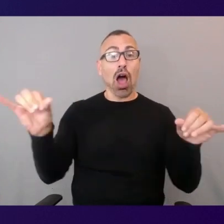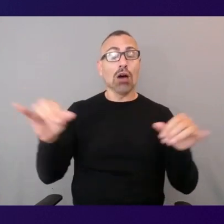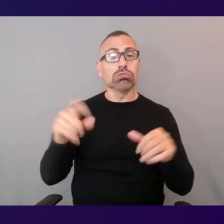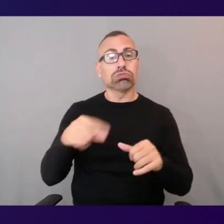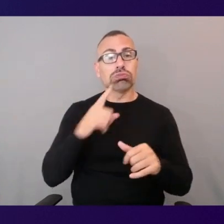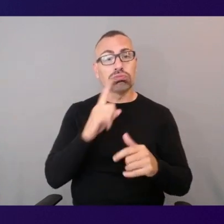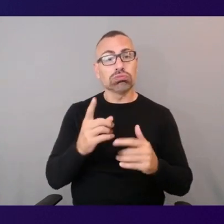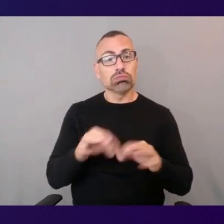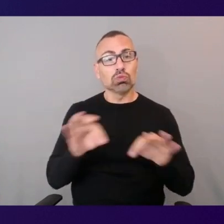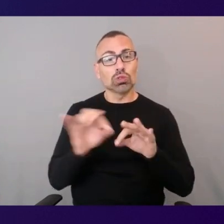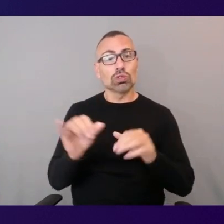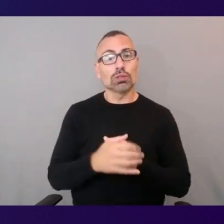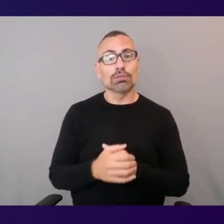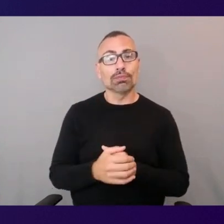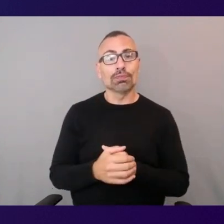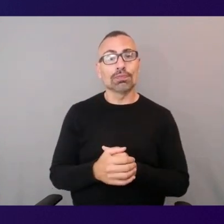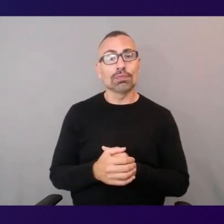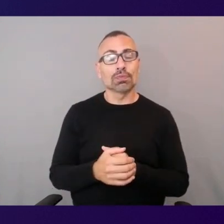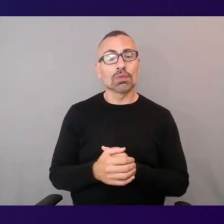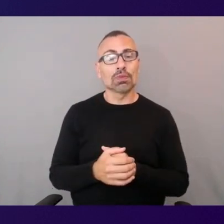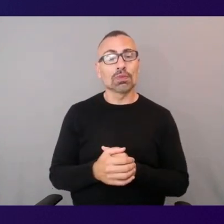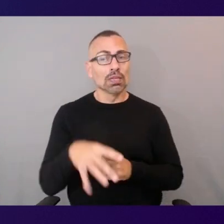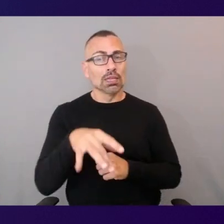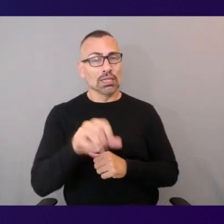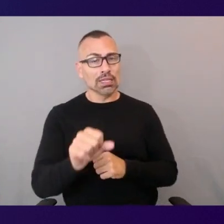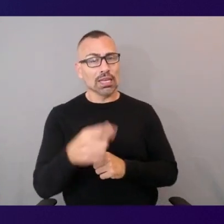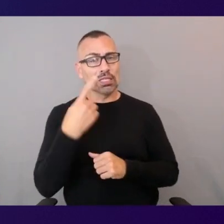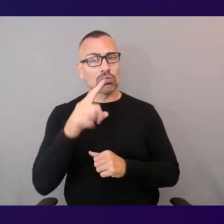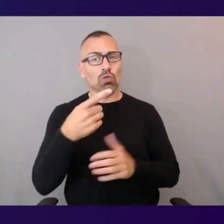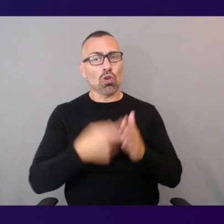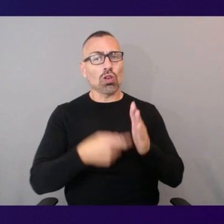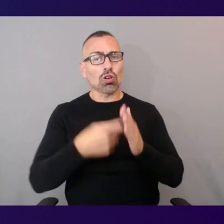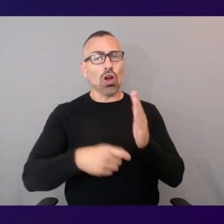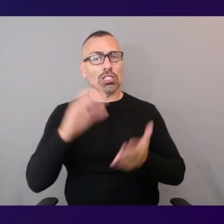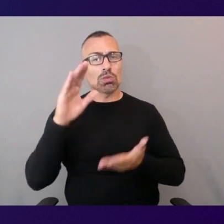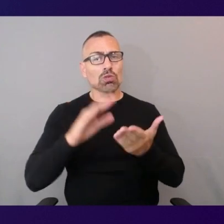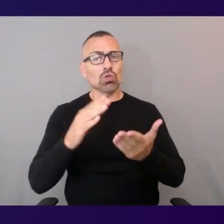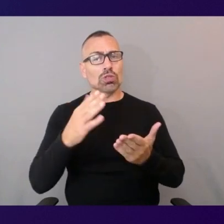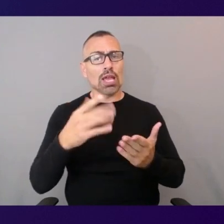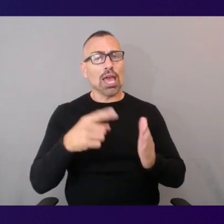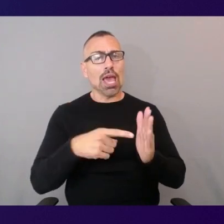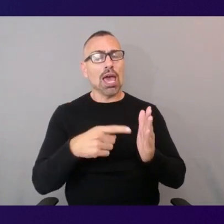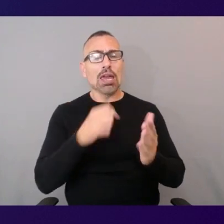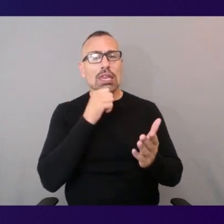of the key things here, right? Is being able to spin the resources down and not have to pay for what you're not using.